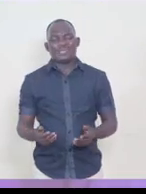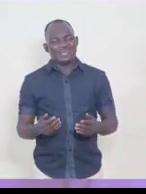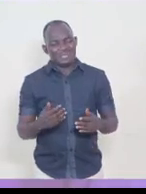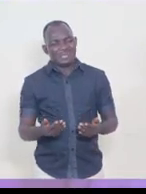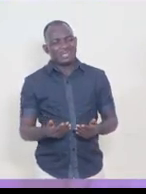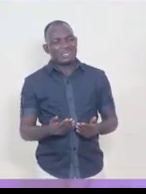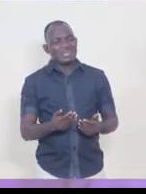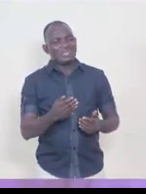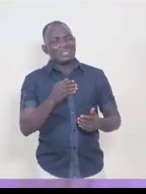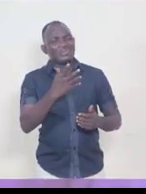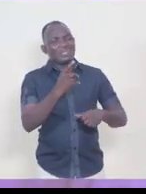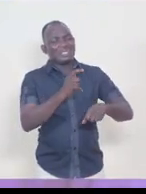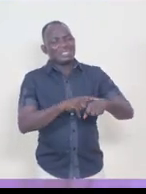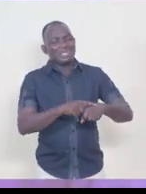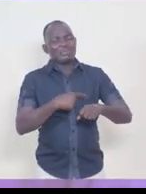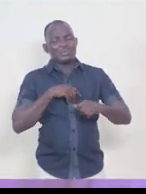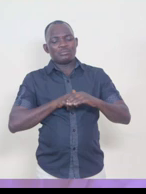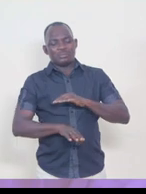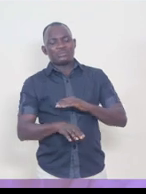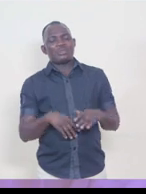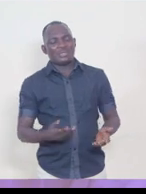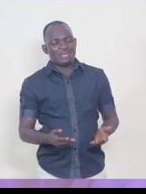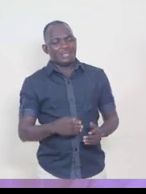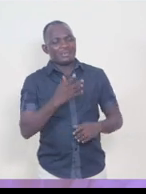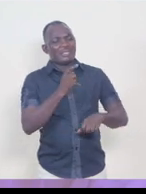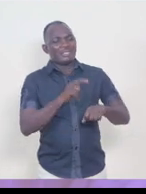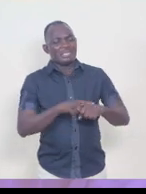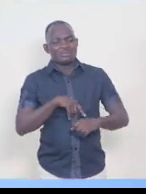time. The third time, Kofi.